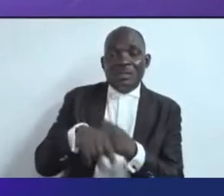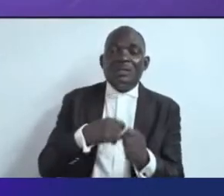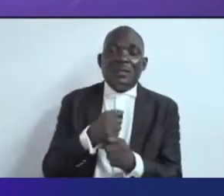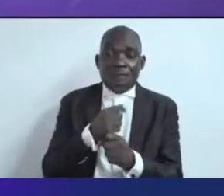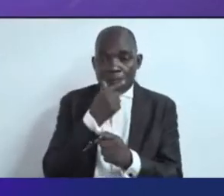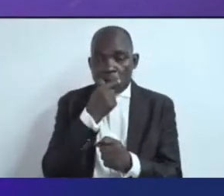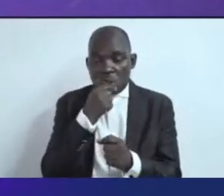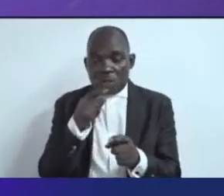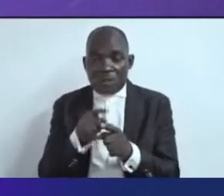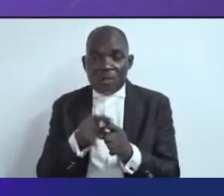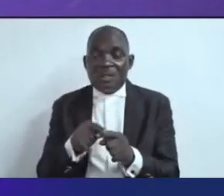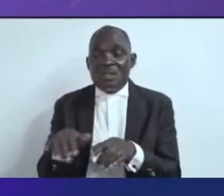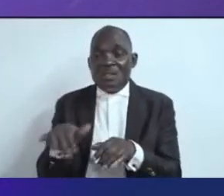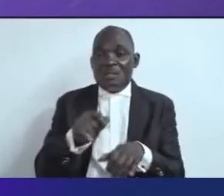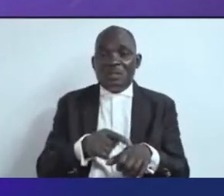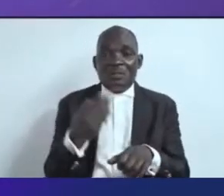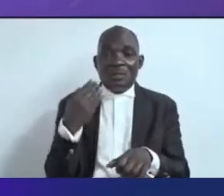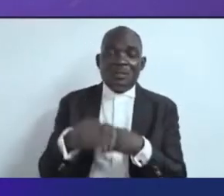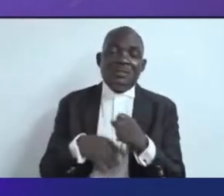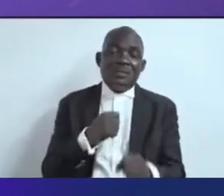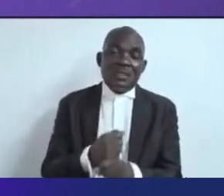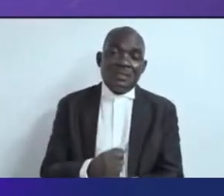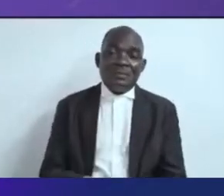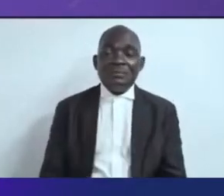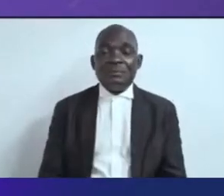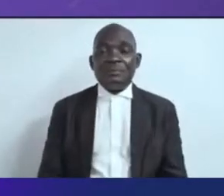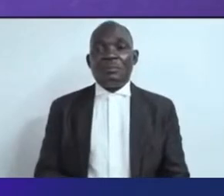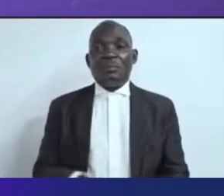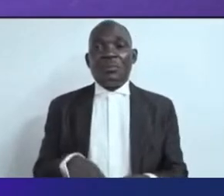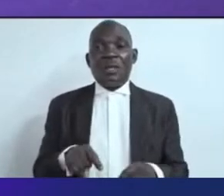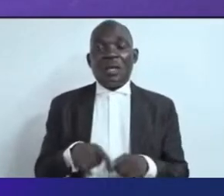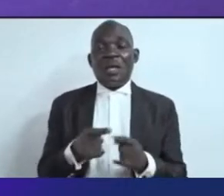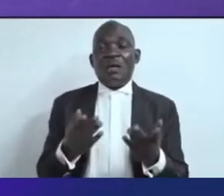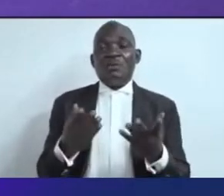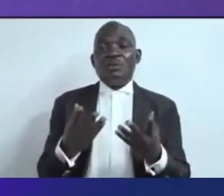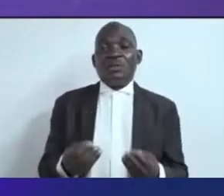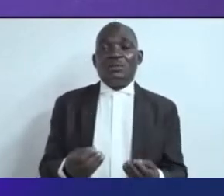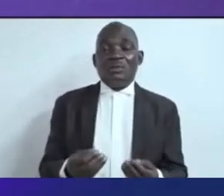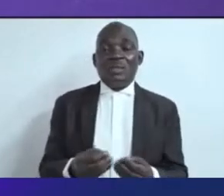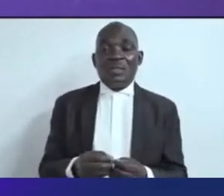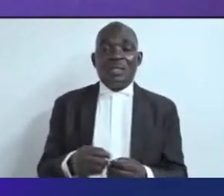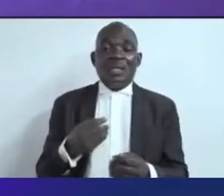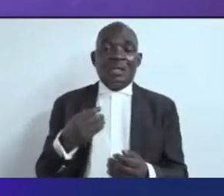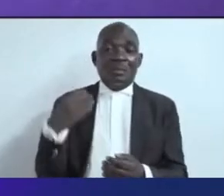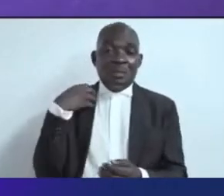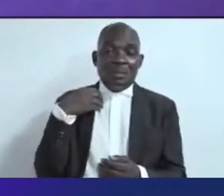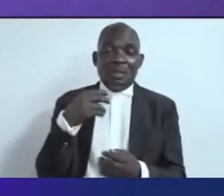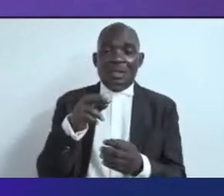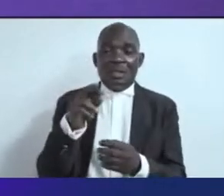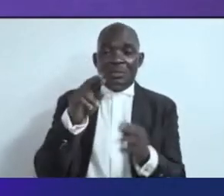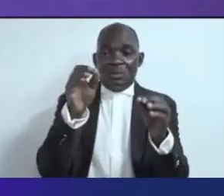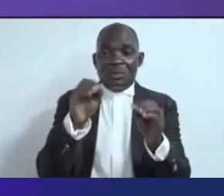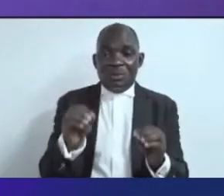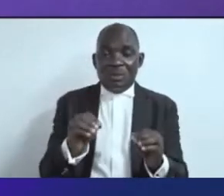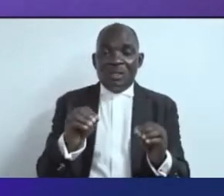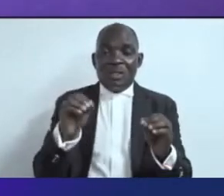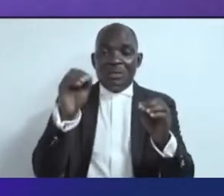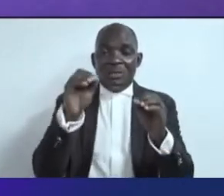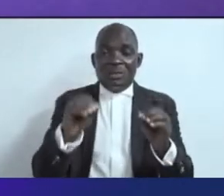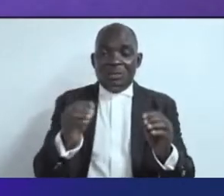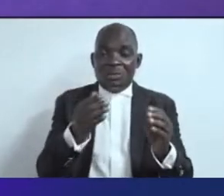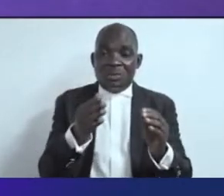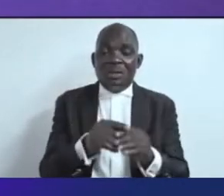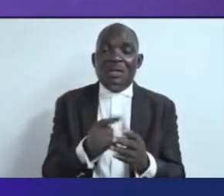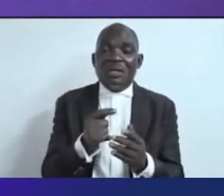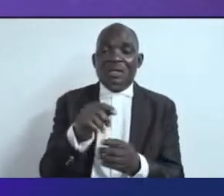2024 relative to the same period last year. On solvency, the capital adequacy ratio of the industry stood